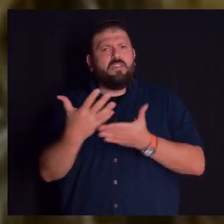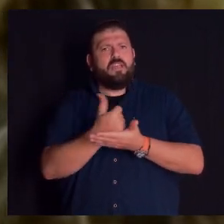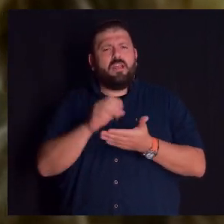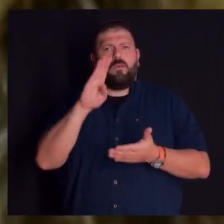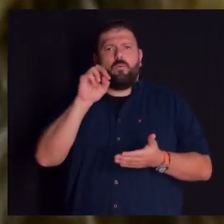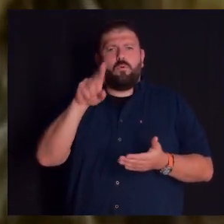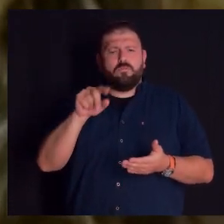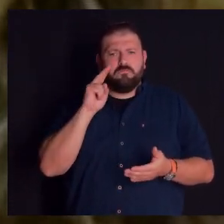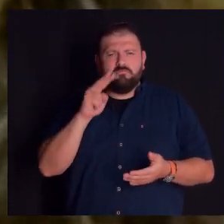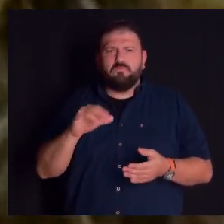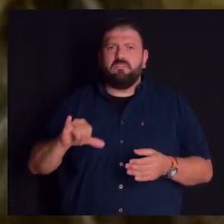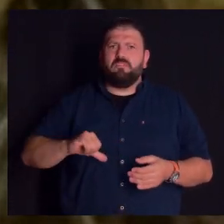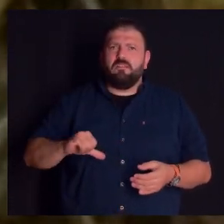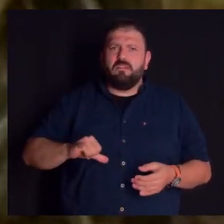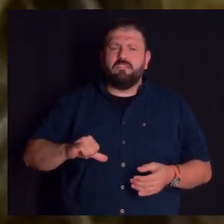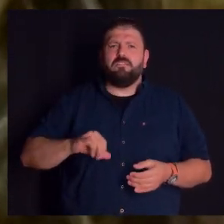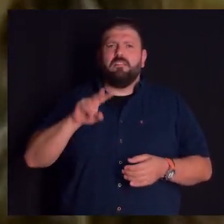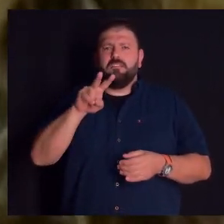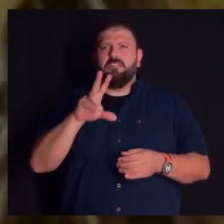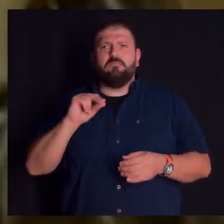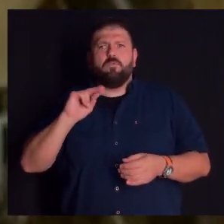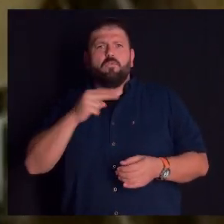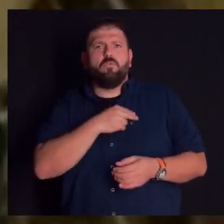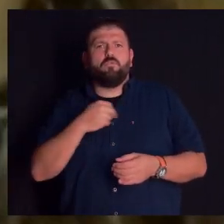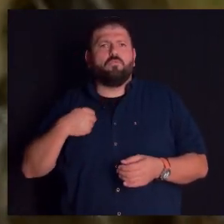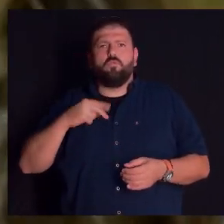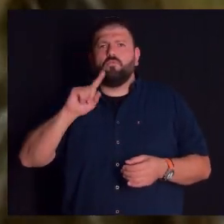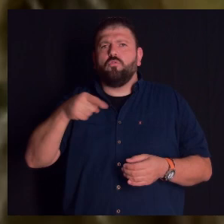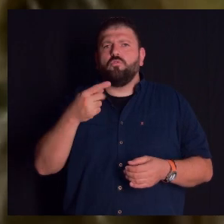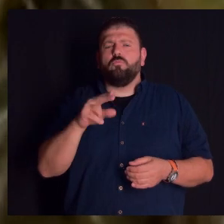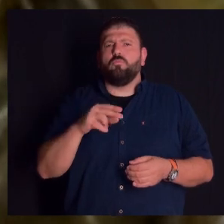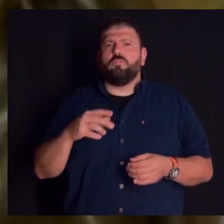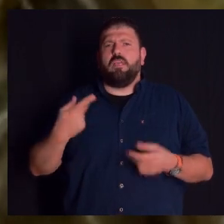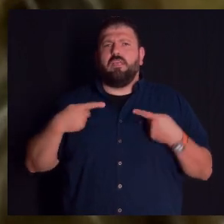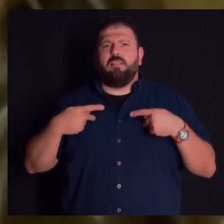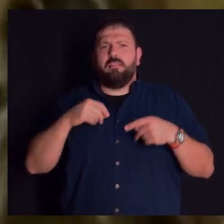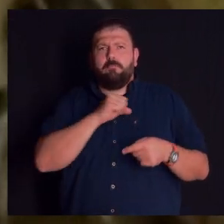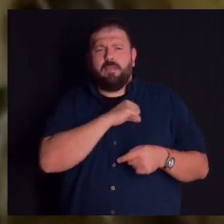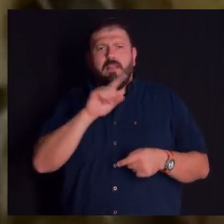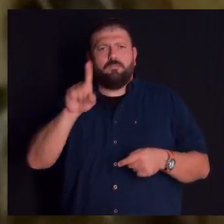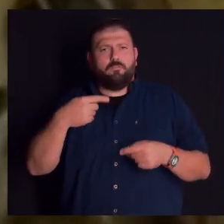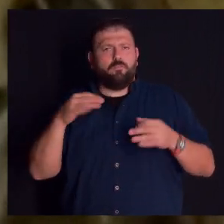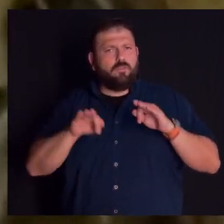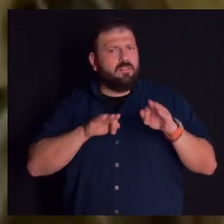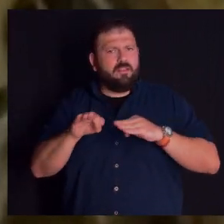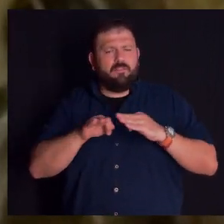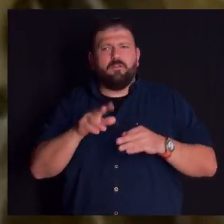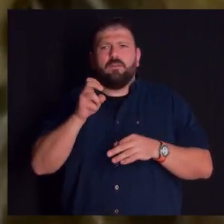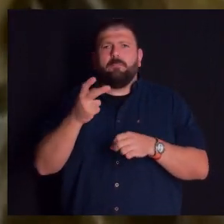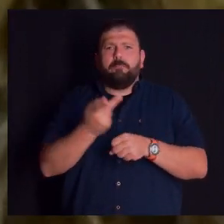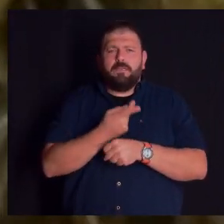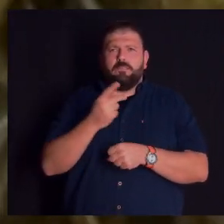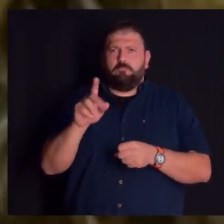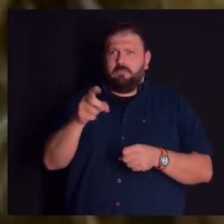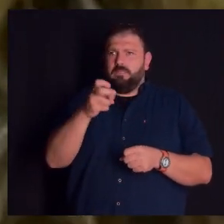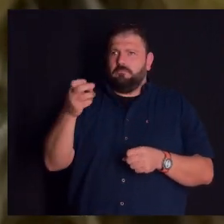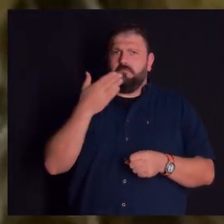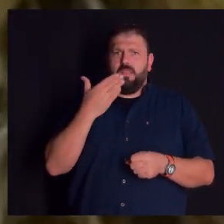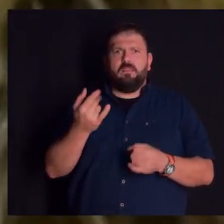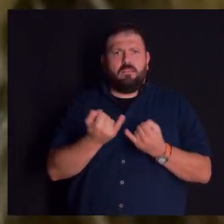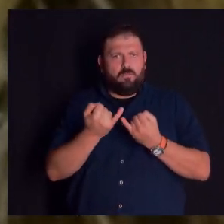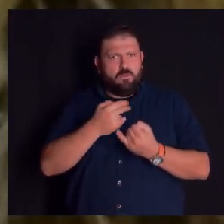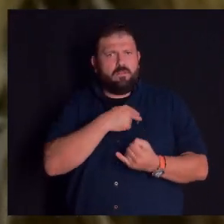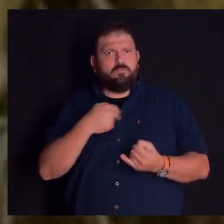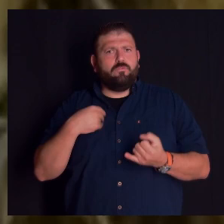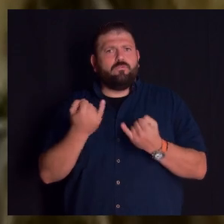money, bonuses, traveling. We are not bad people. We are very hard-working people, so